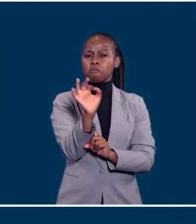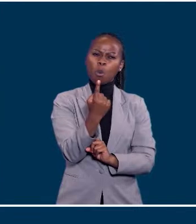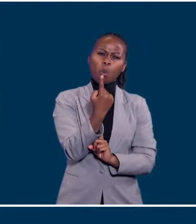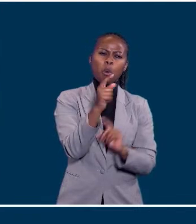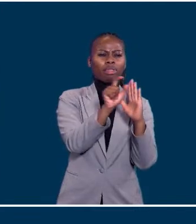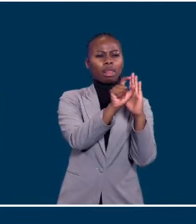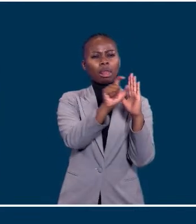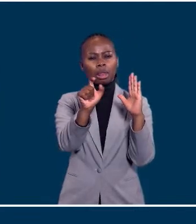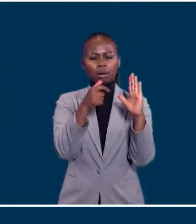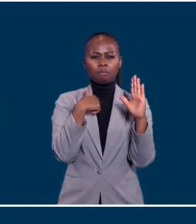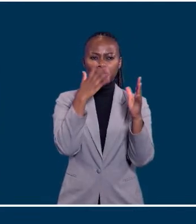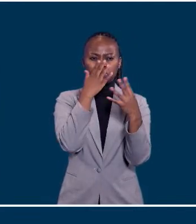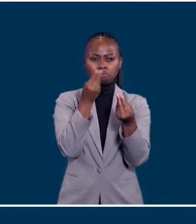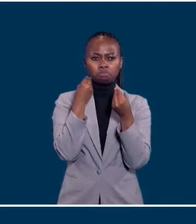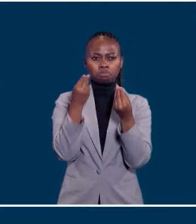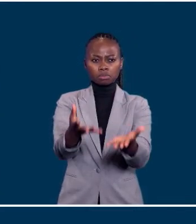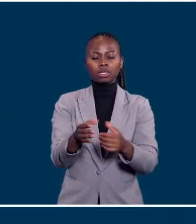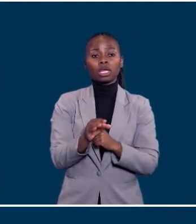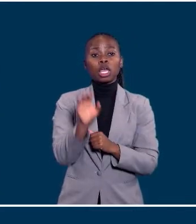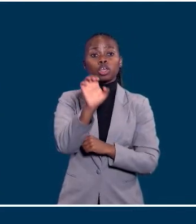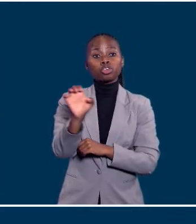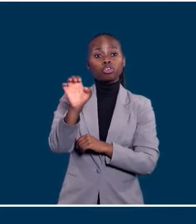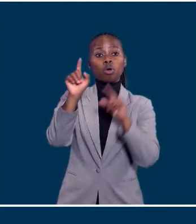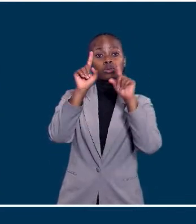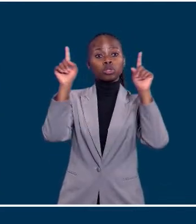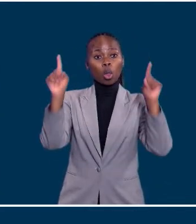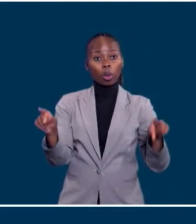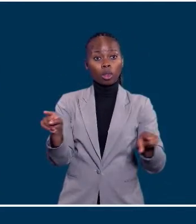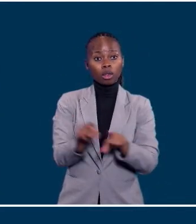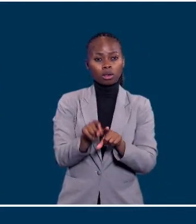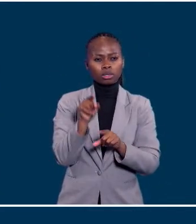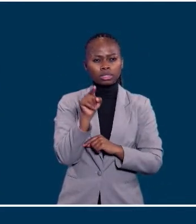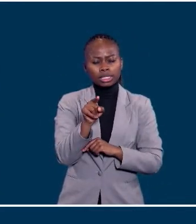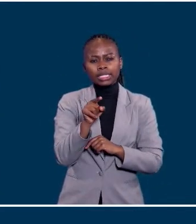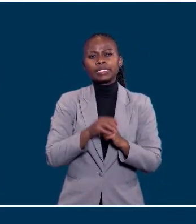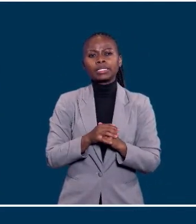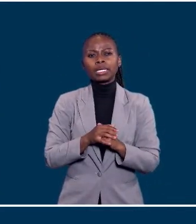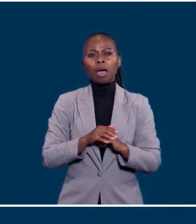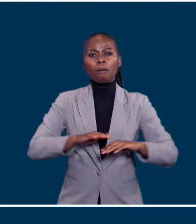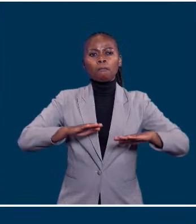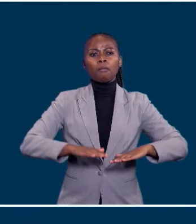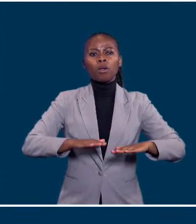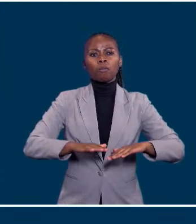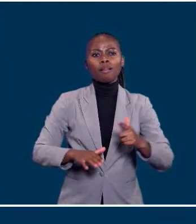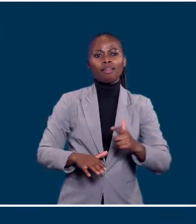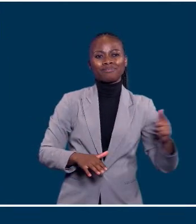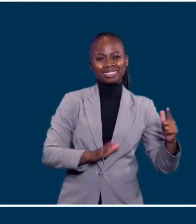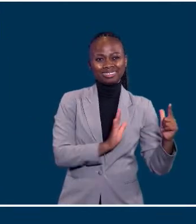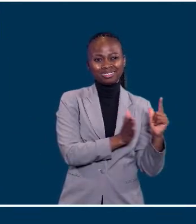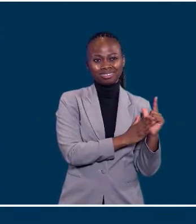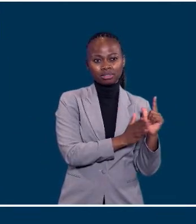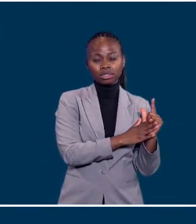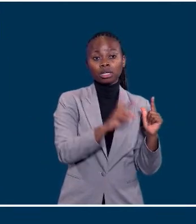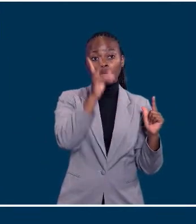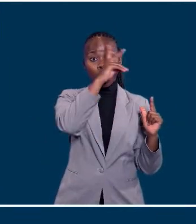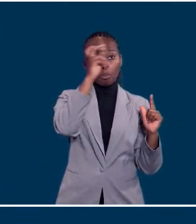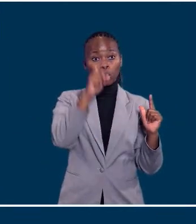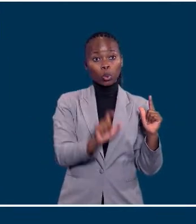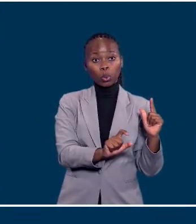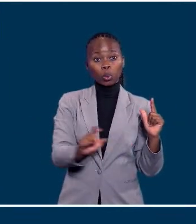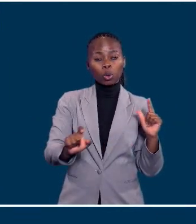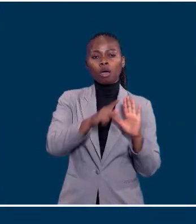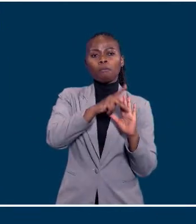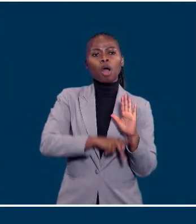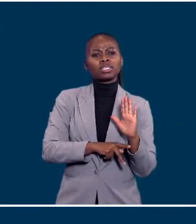line here. Let's look at the Eurozone on the bottom left chart. So the blue line is the policy rate as